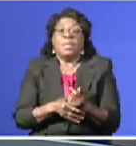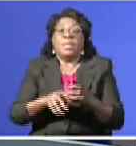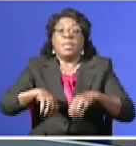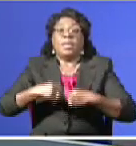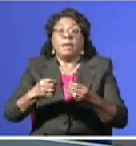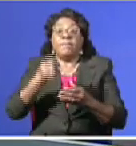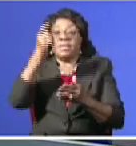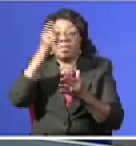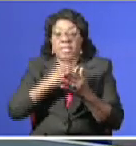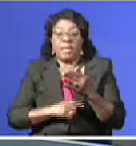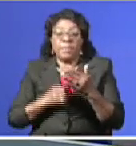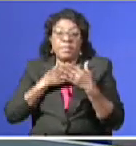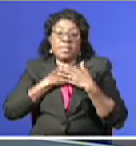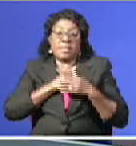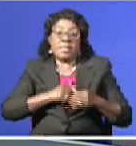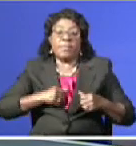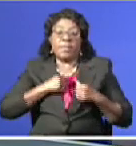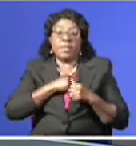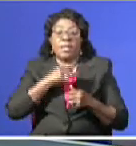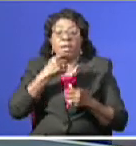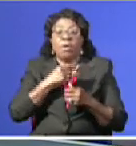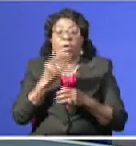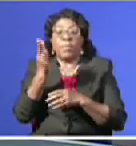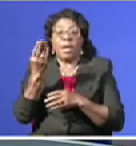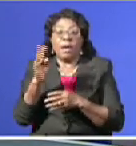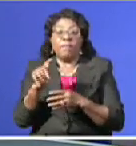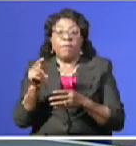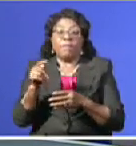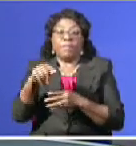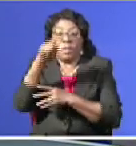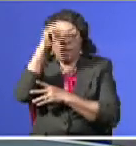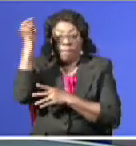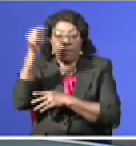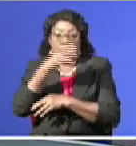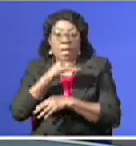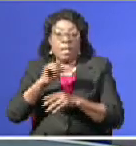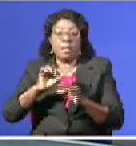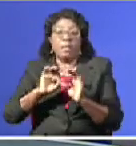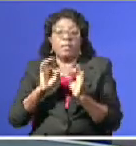deepest sympathy to the family on behalf of the government and his wife and entire family.